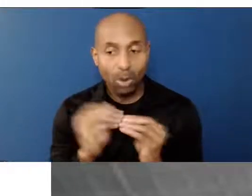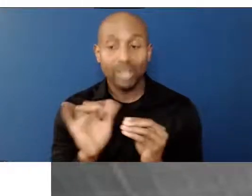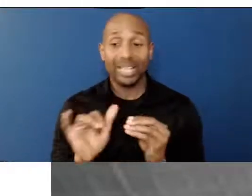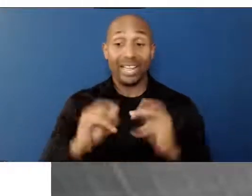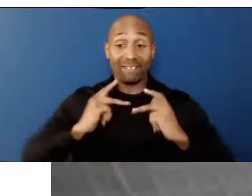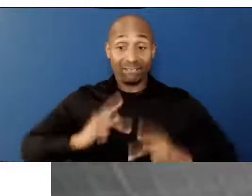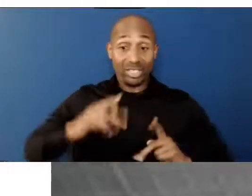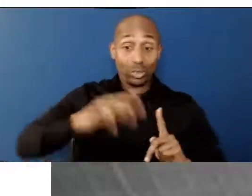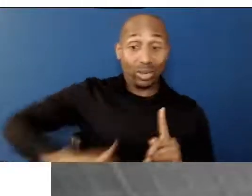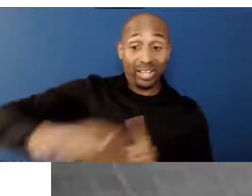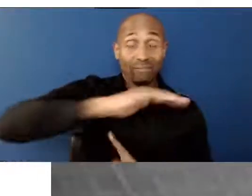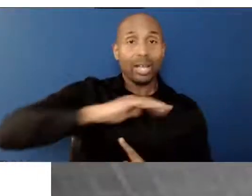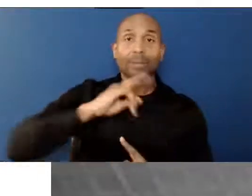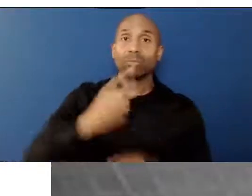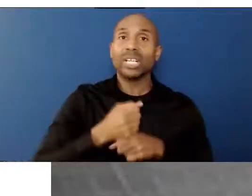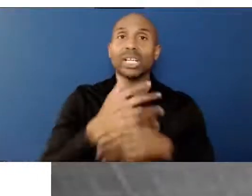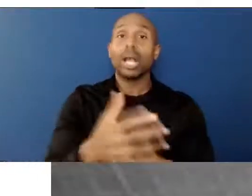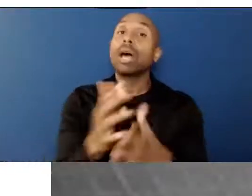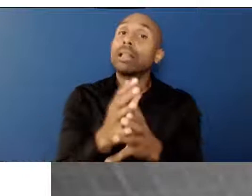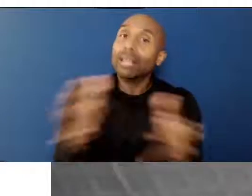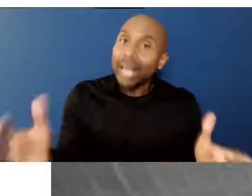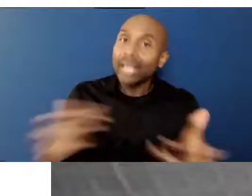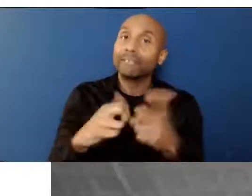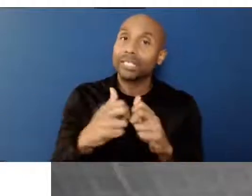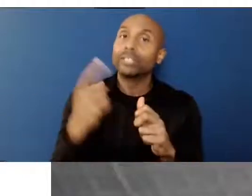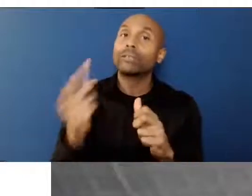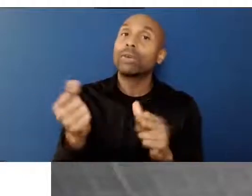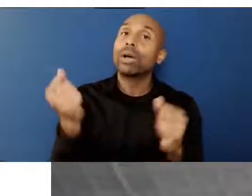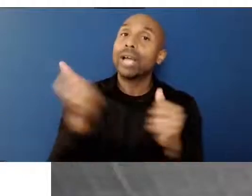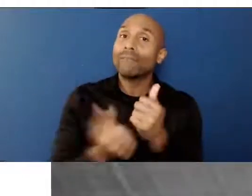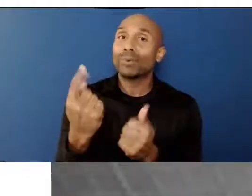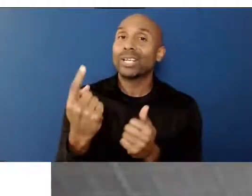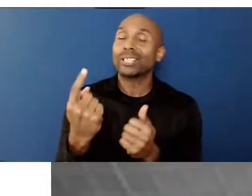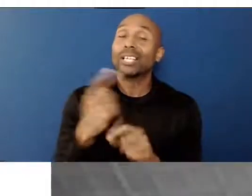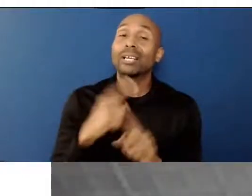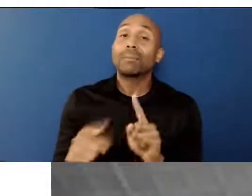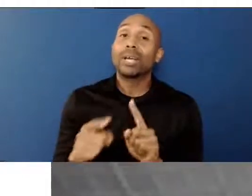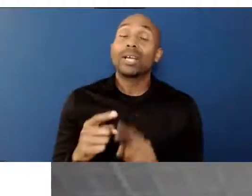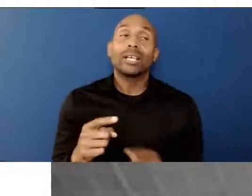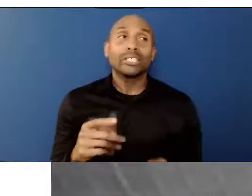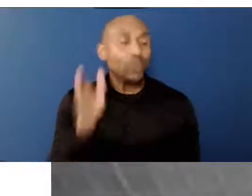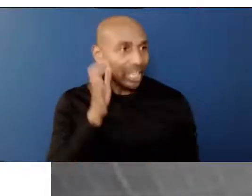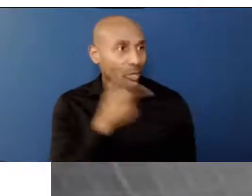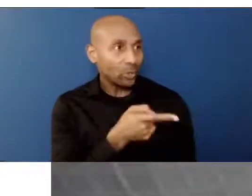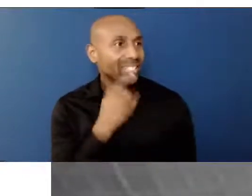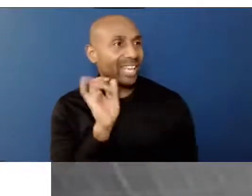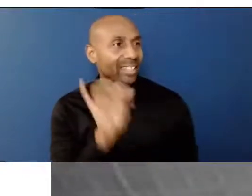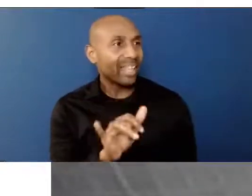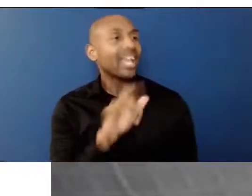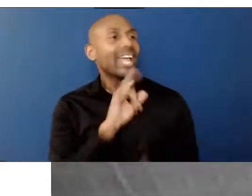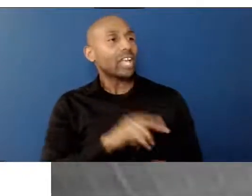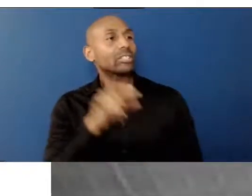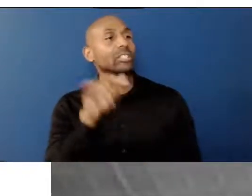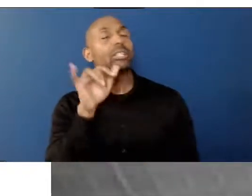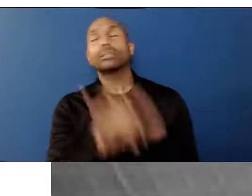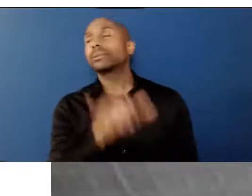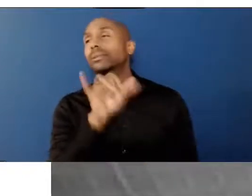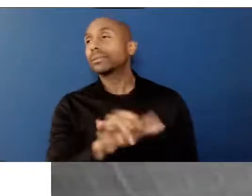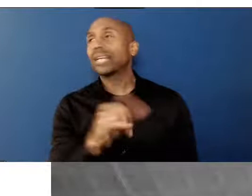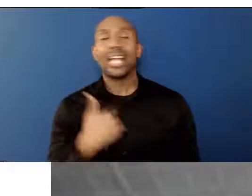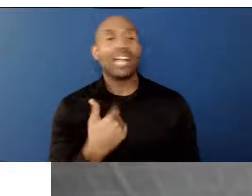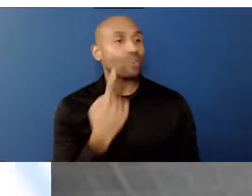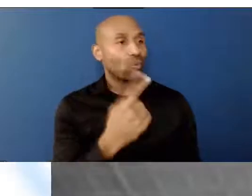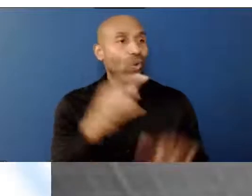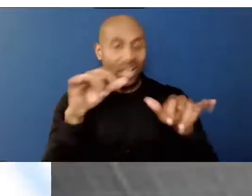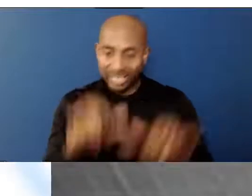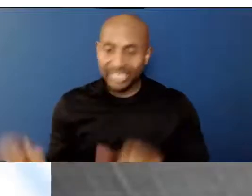causes a lot of issues for everybody. But there's nothing that thrills me more than to know that there's one standard based on built environment, and